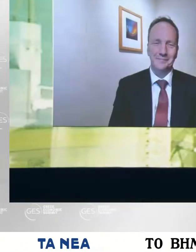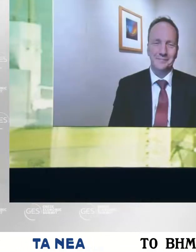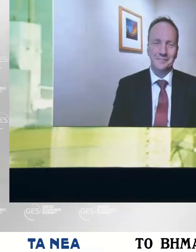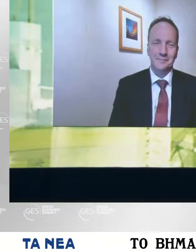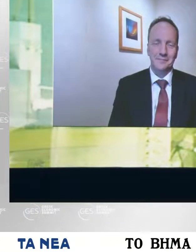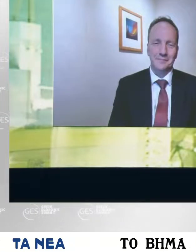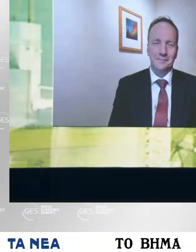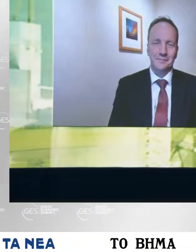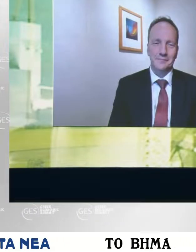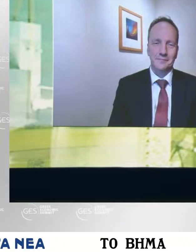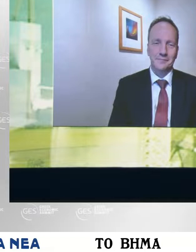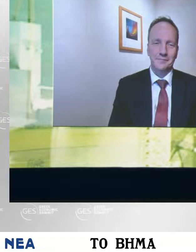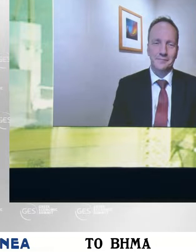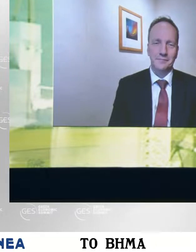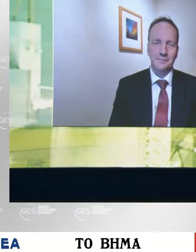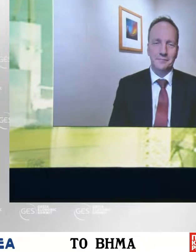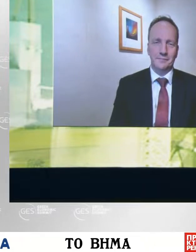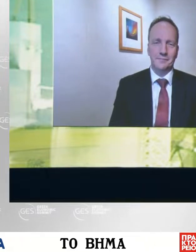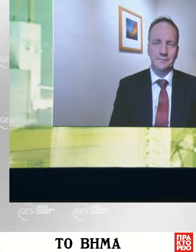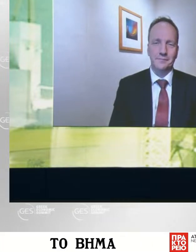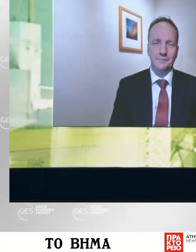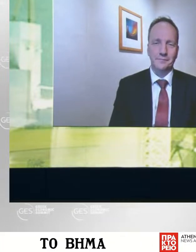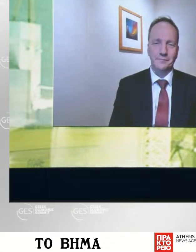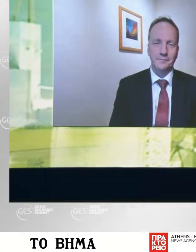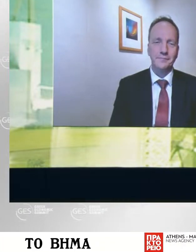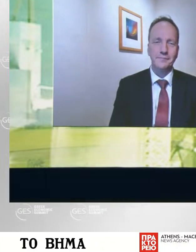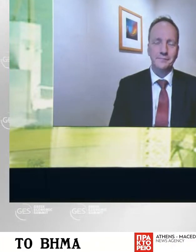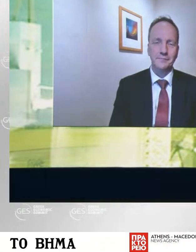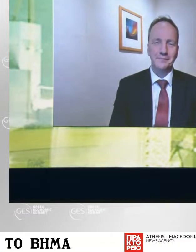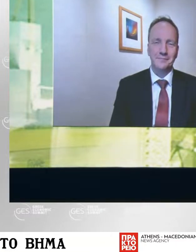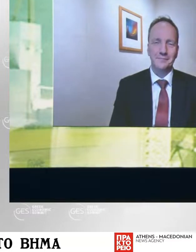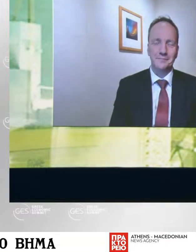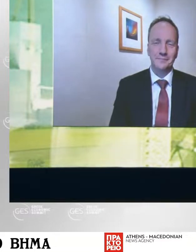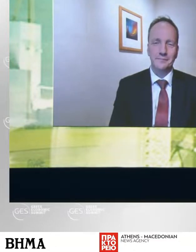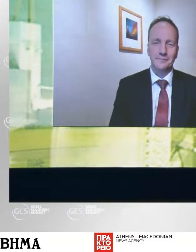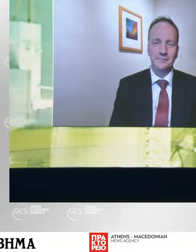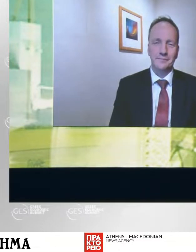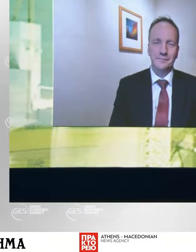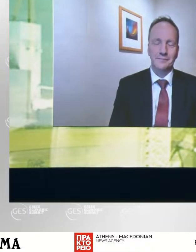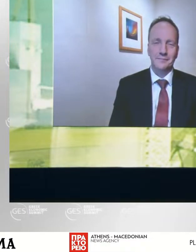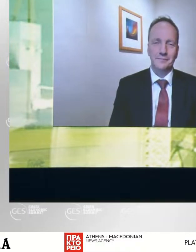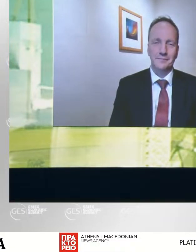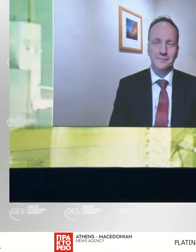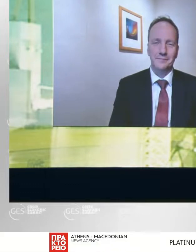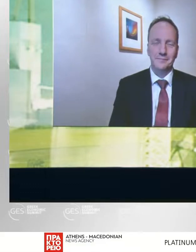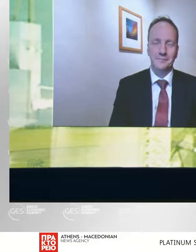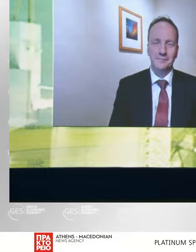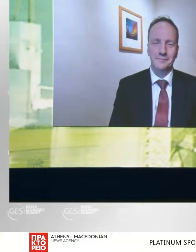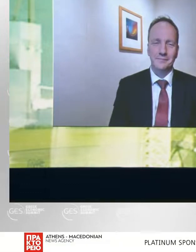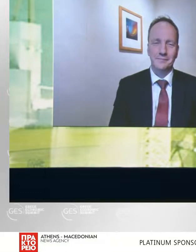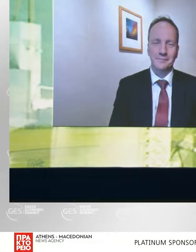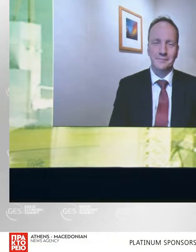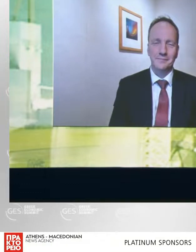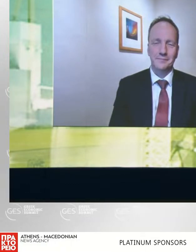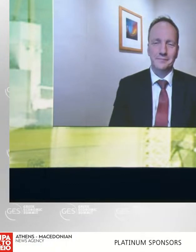is exactly this one. Is it possible to combine green transition with